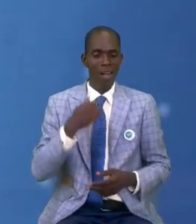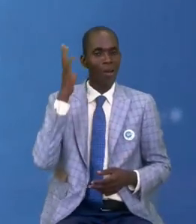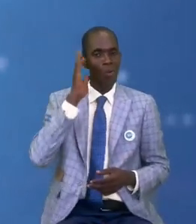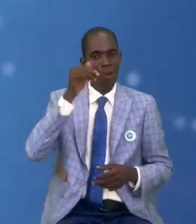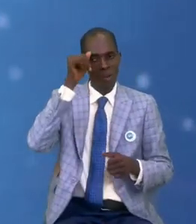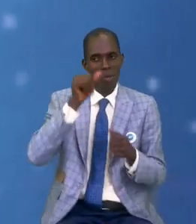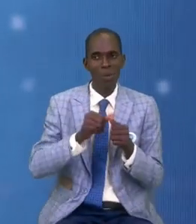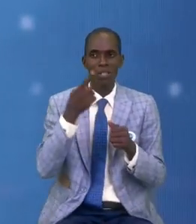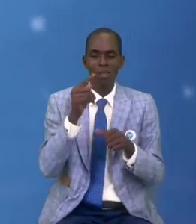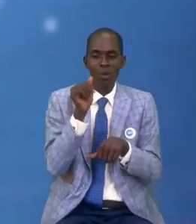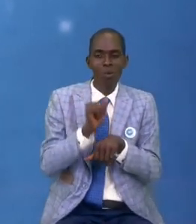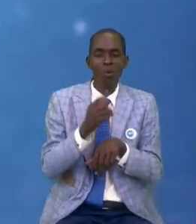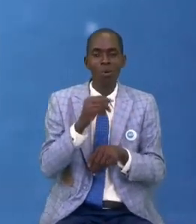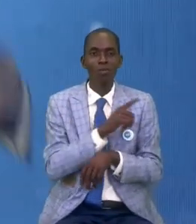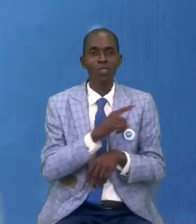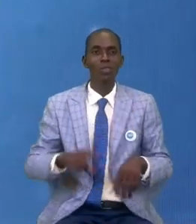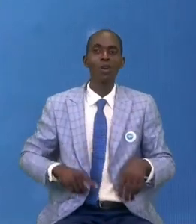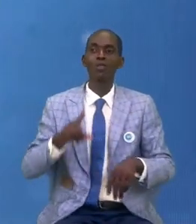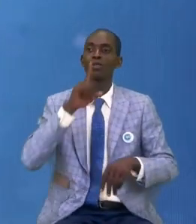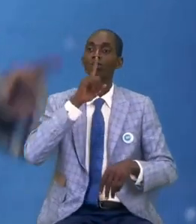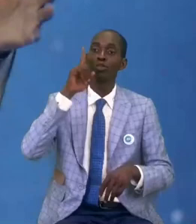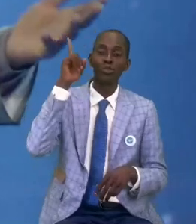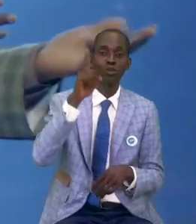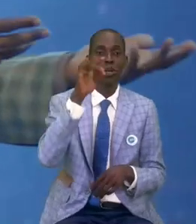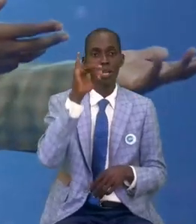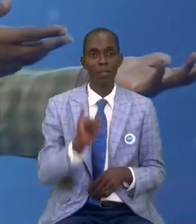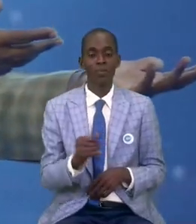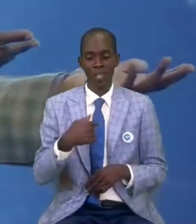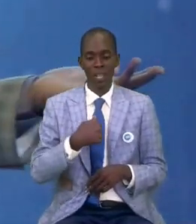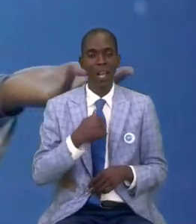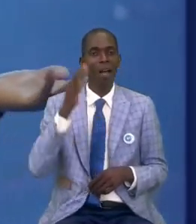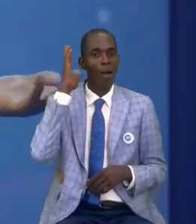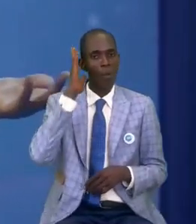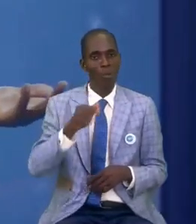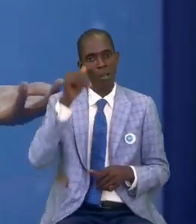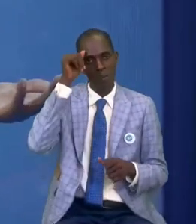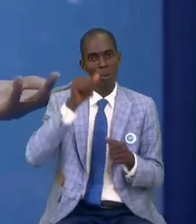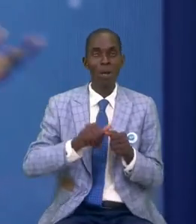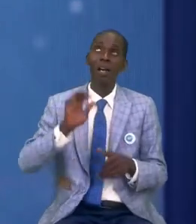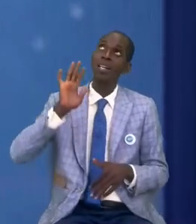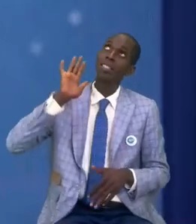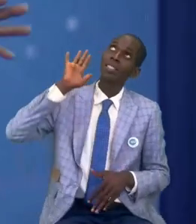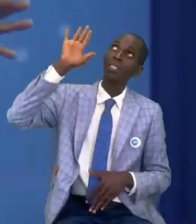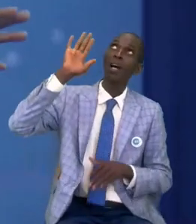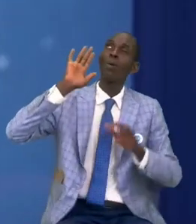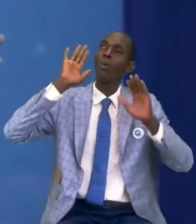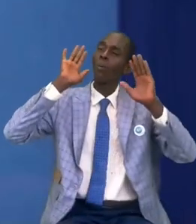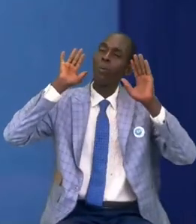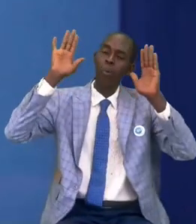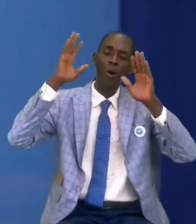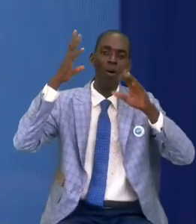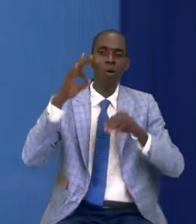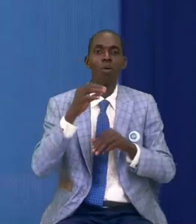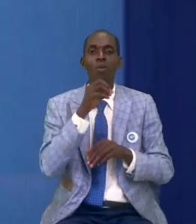remember thy wonders of old. Because the same thing God has done for others in all